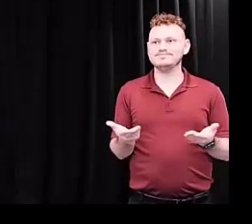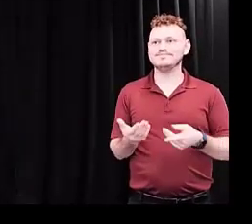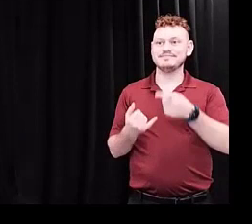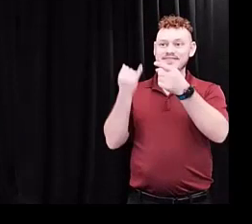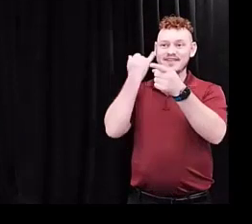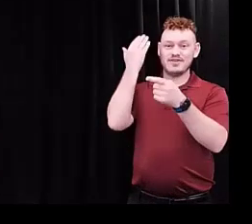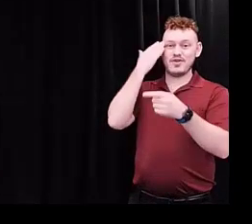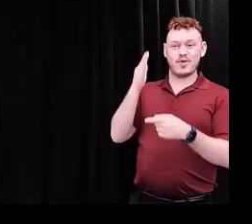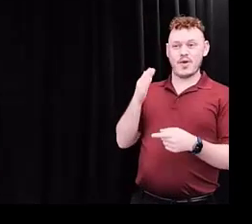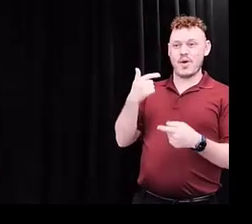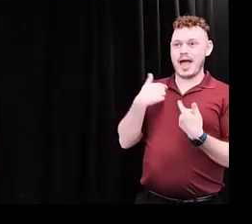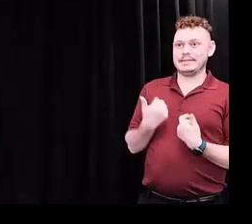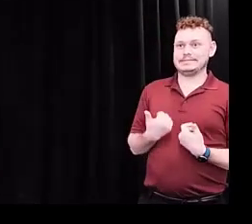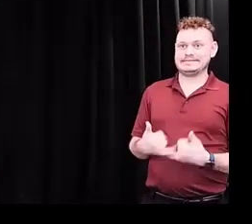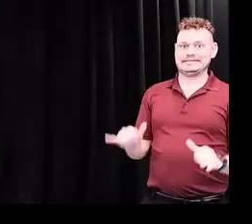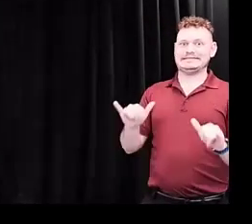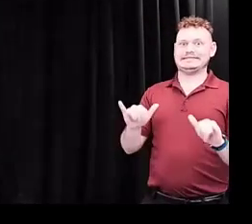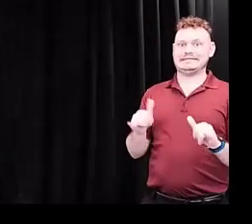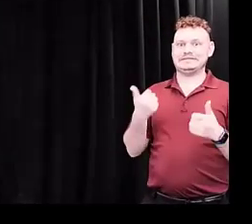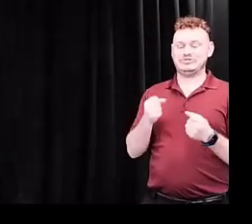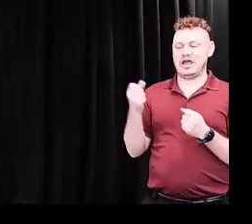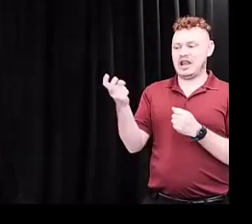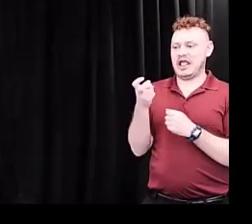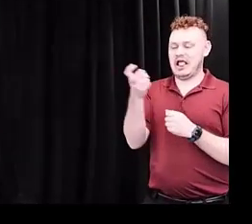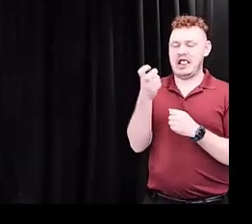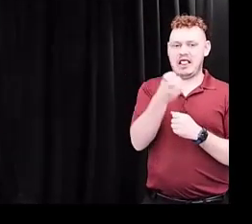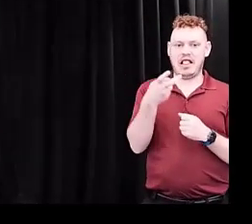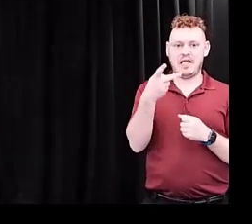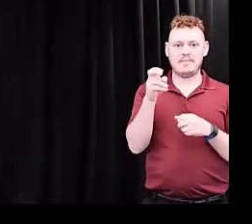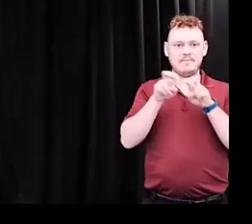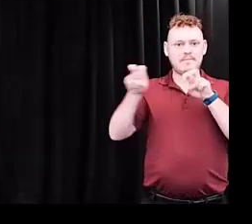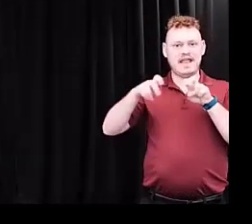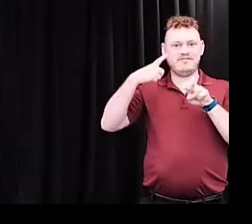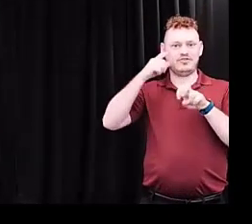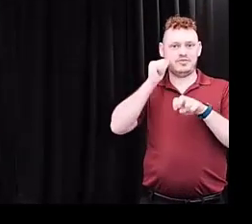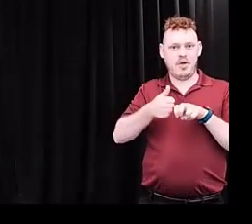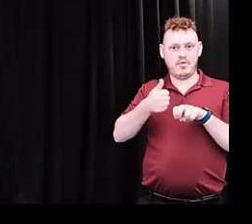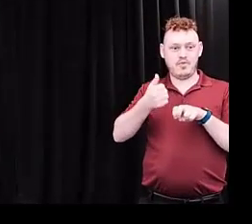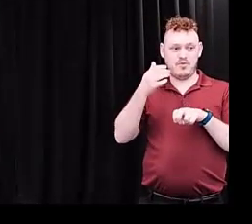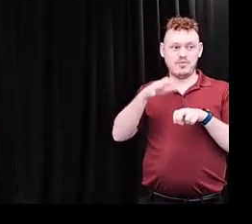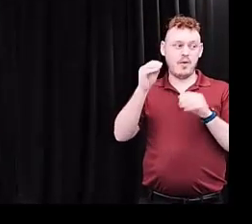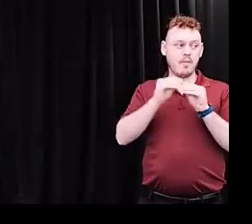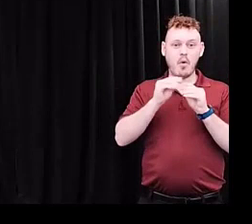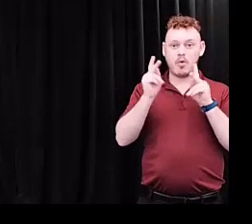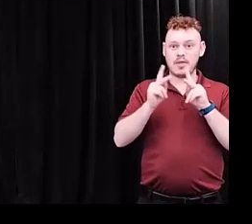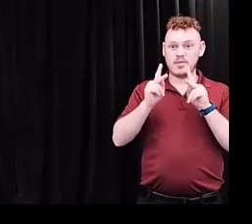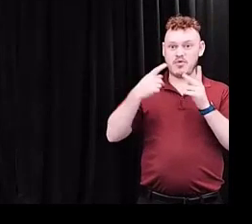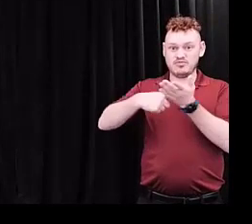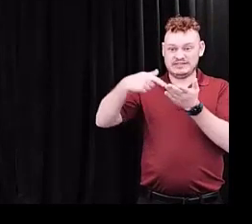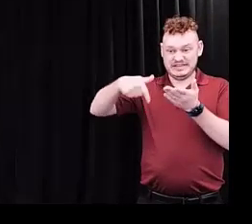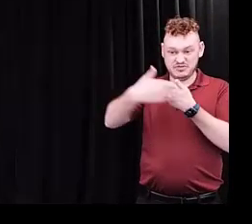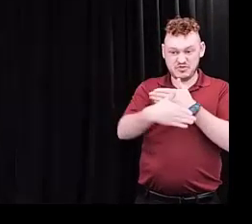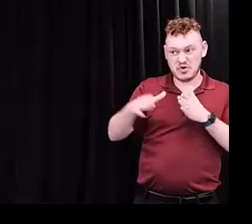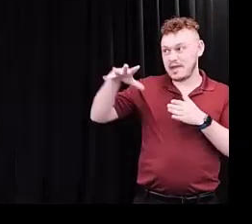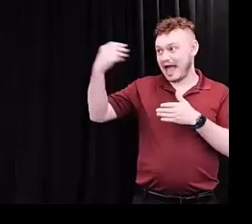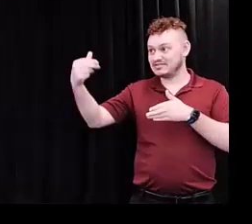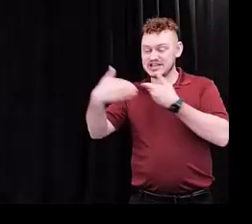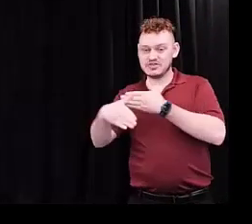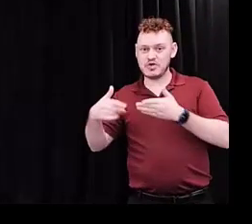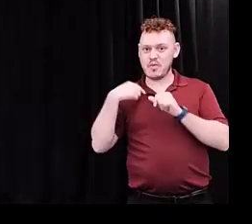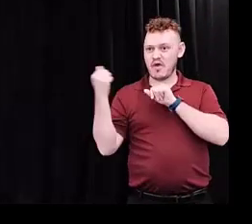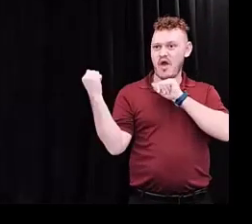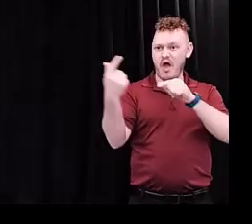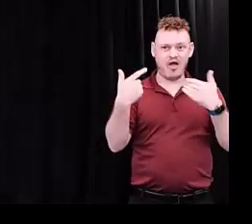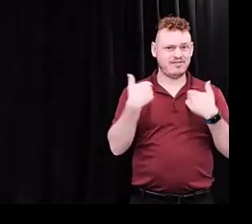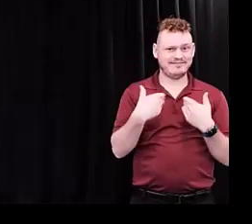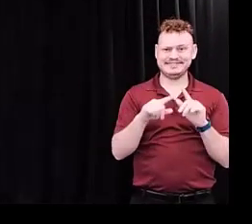notice, I'm still trying to rep our panel for tomorrow because you'll find that as you talk to more people who are in this room or outside this room, we just all come from really